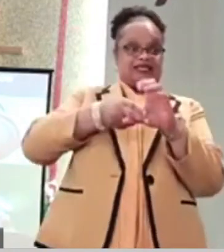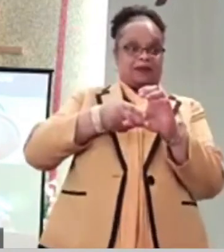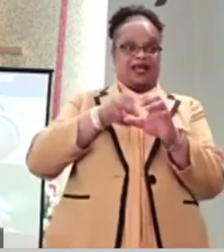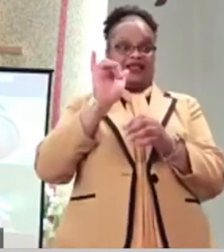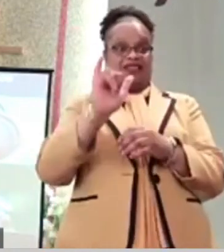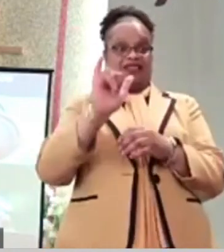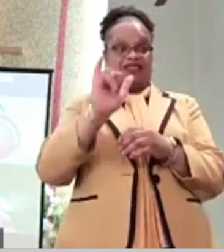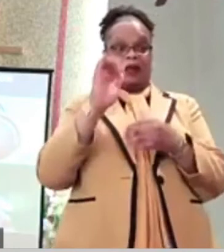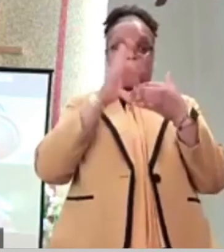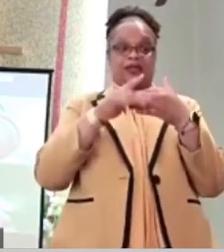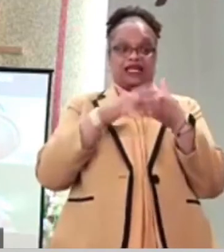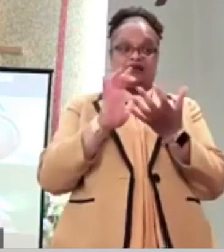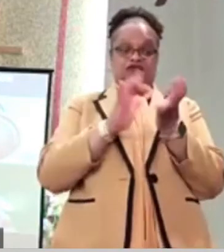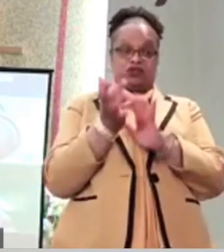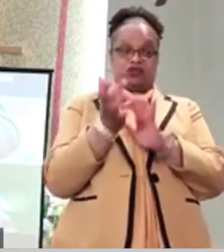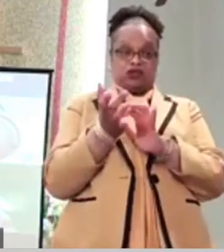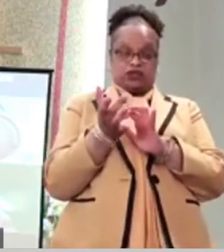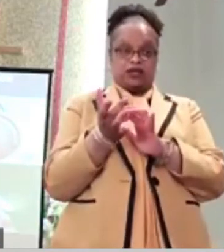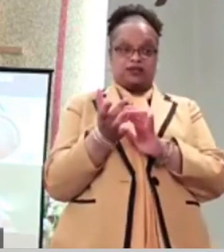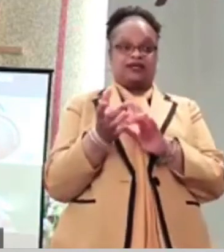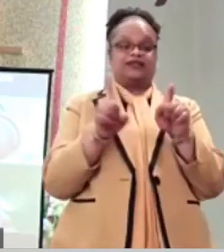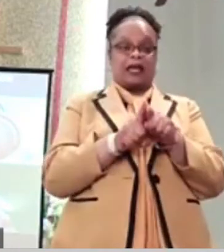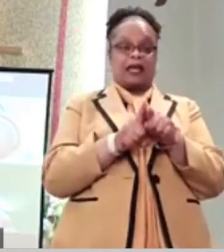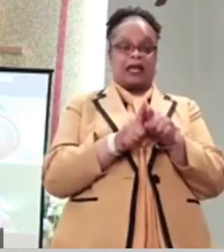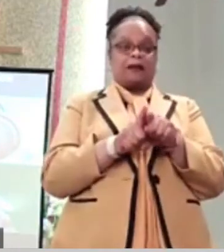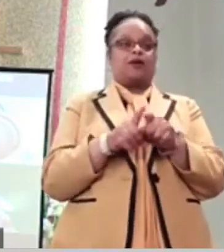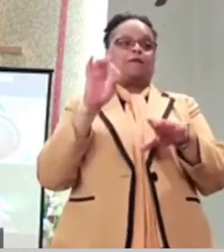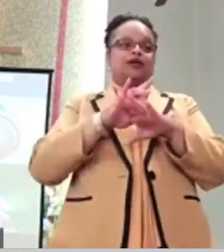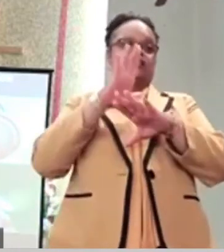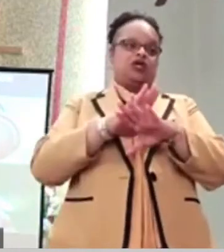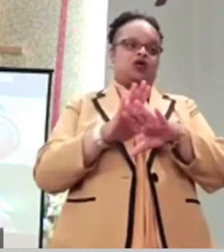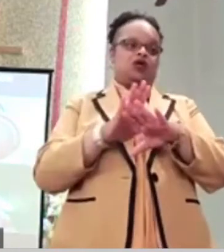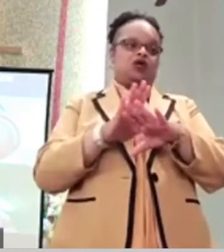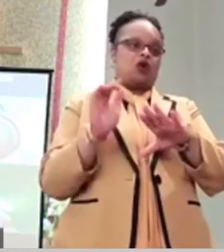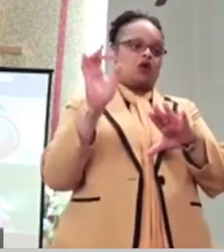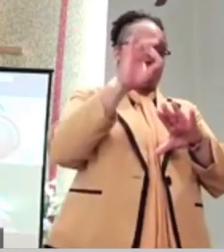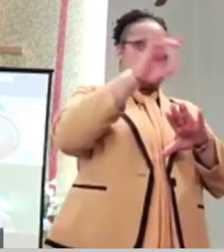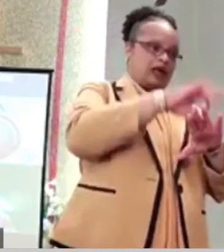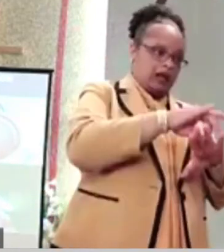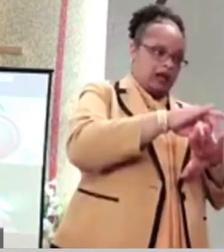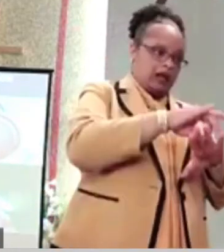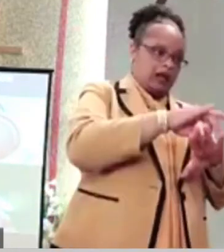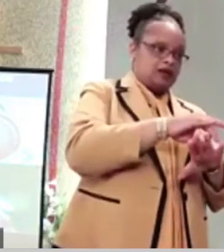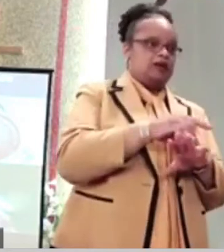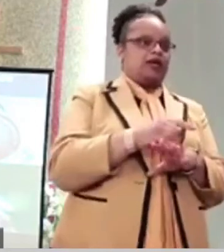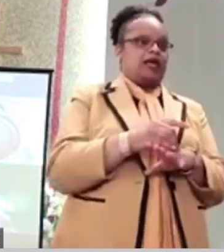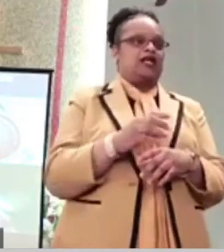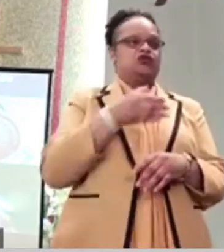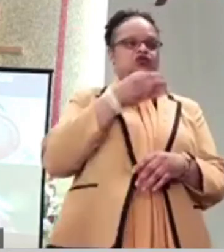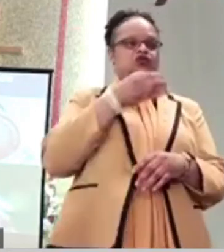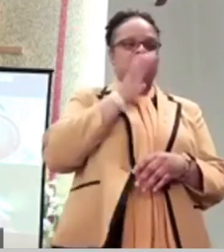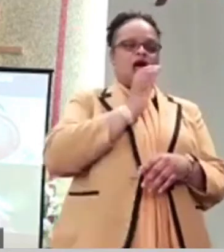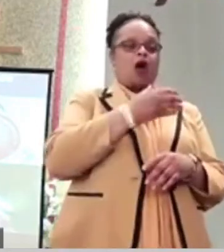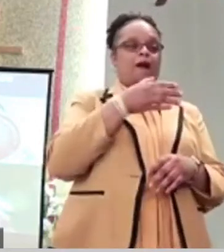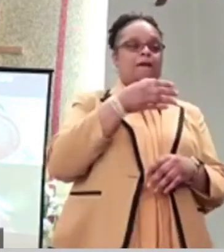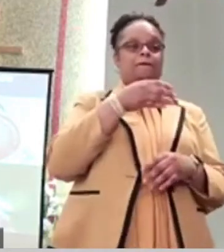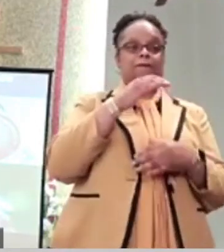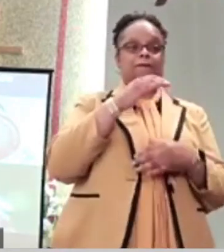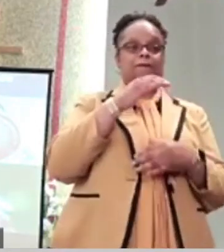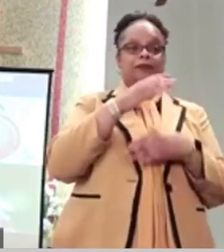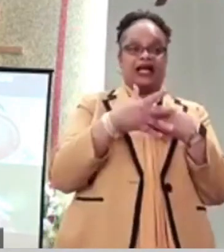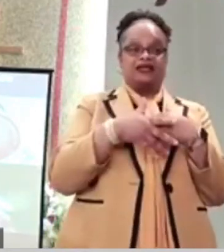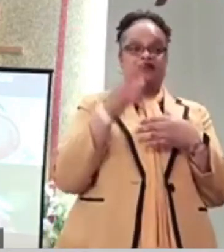blood of Christ. Just as a mosquito would land on you or me and suck in our blood from us in order